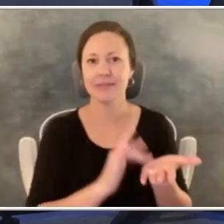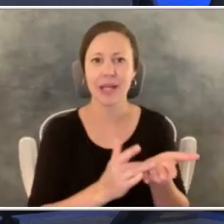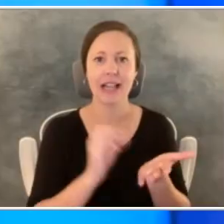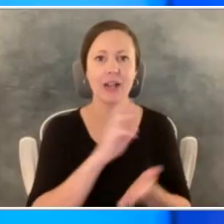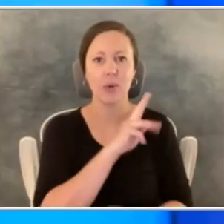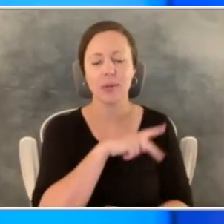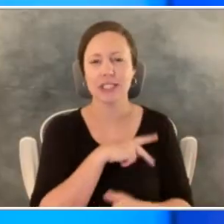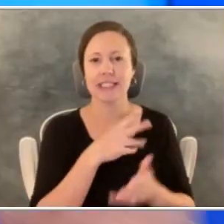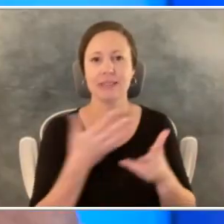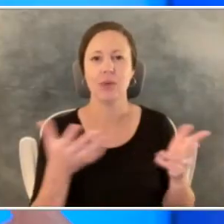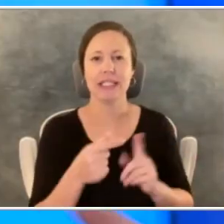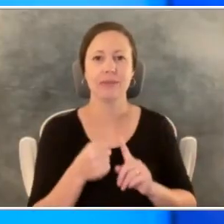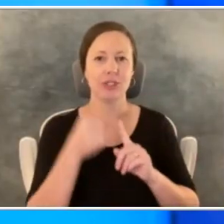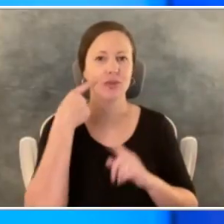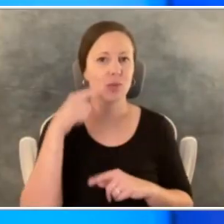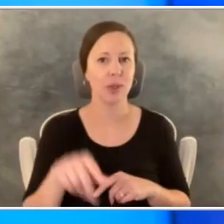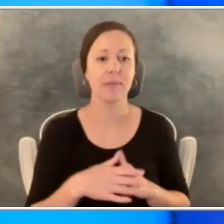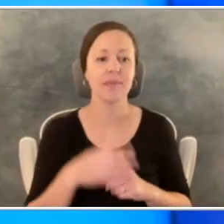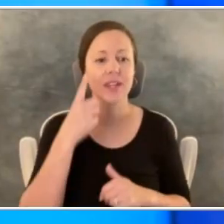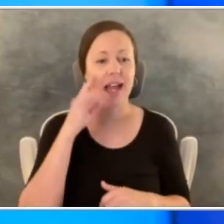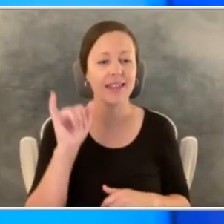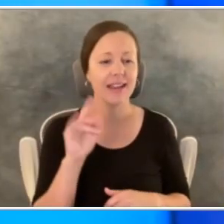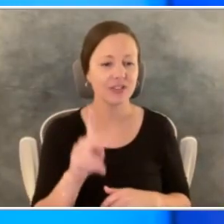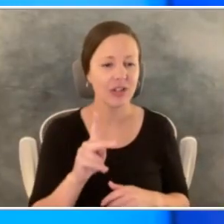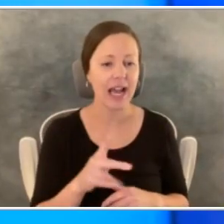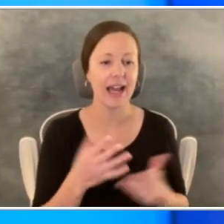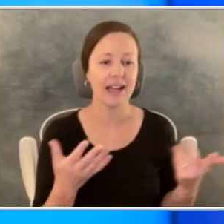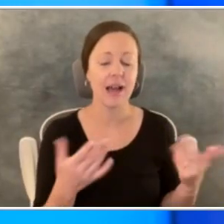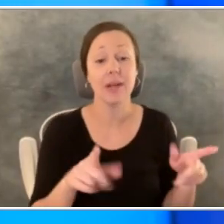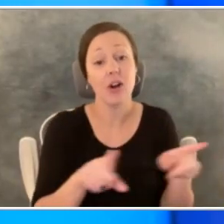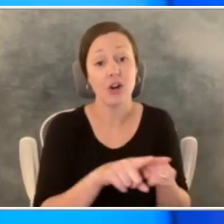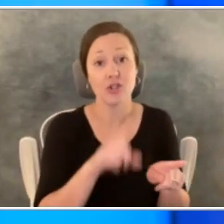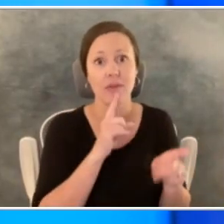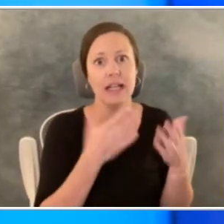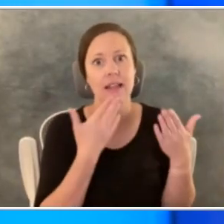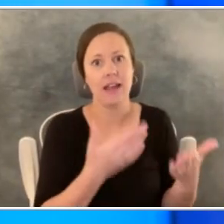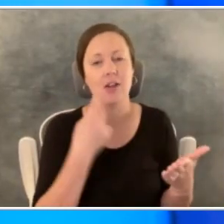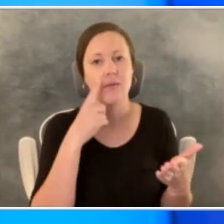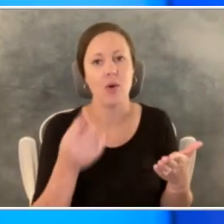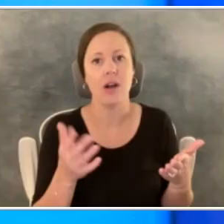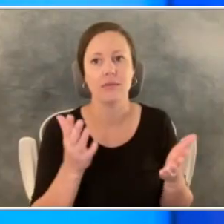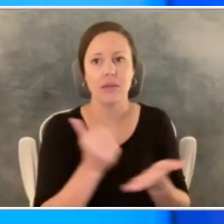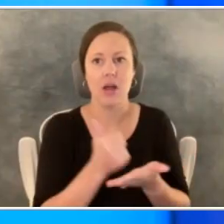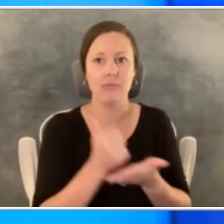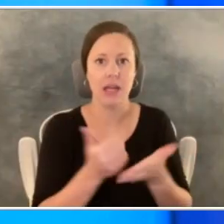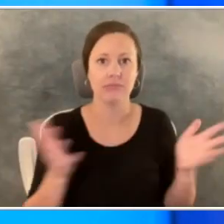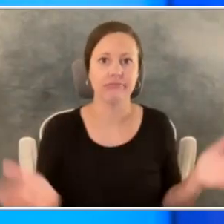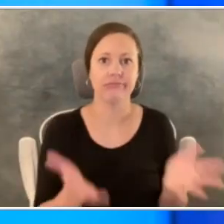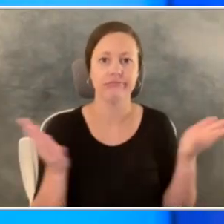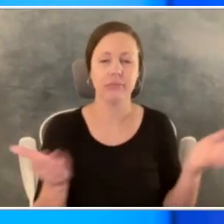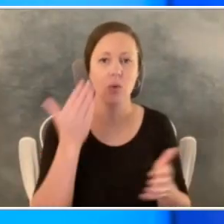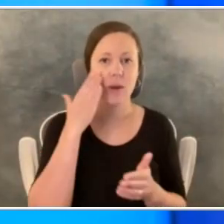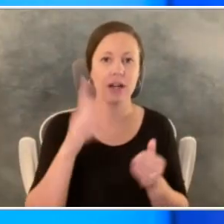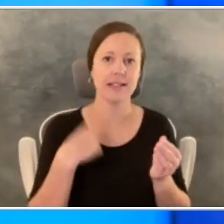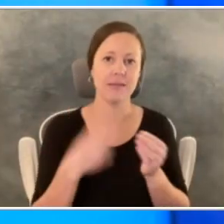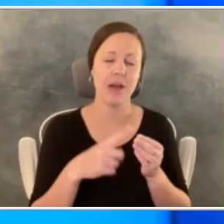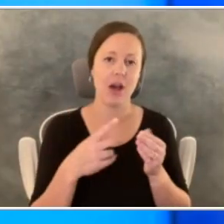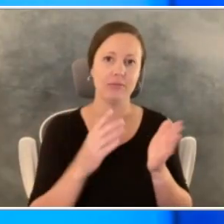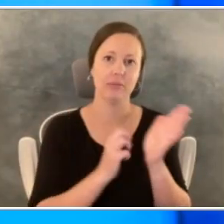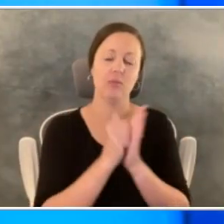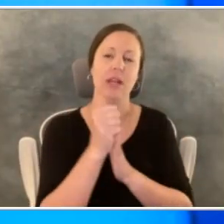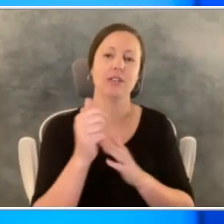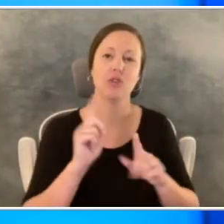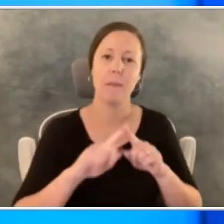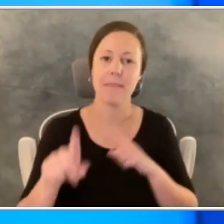I think Jack, and thank you for doing this to raise awareness about prostate cancer. I think Jack's case is actually a pretty